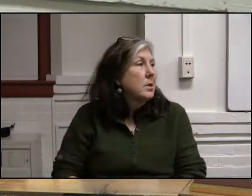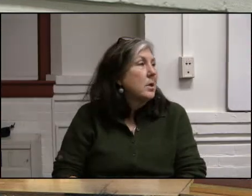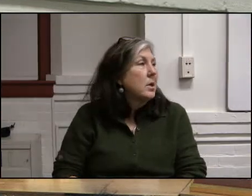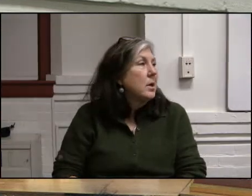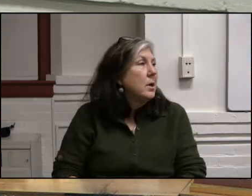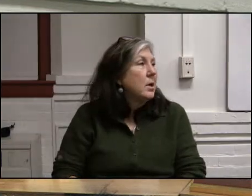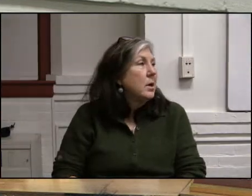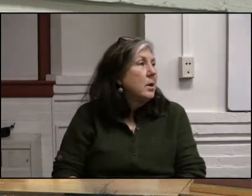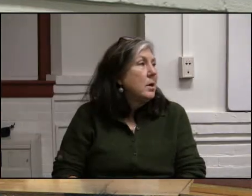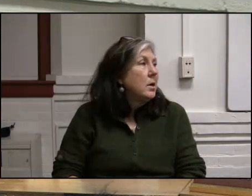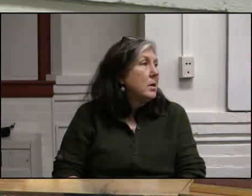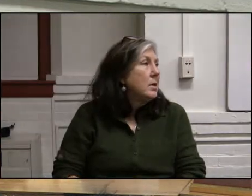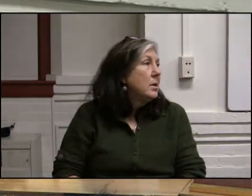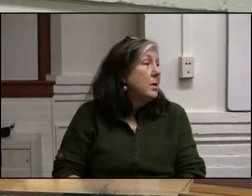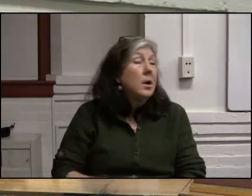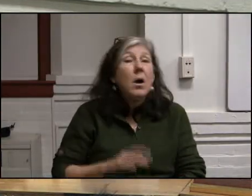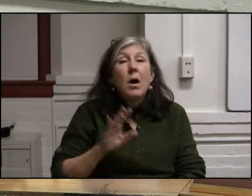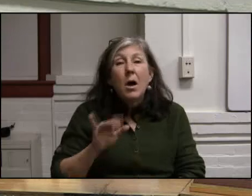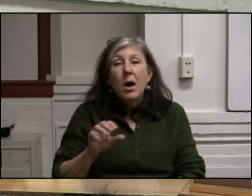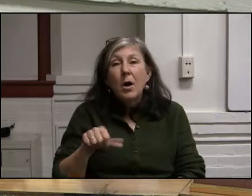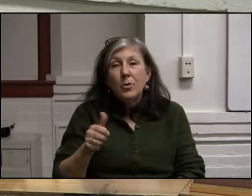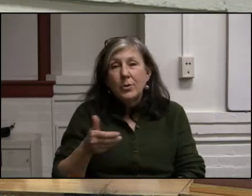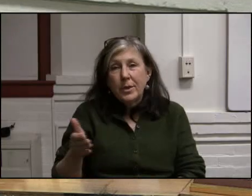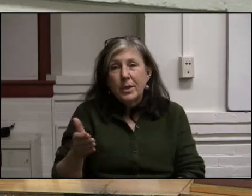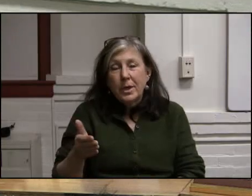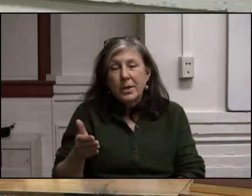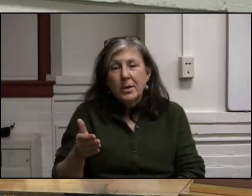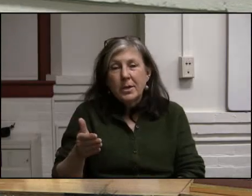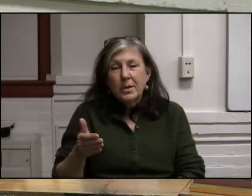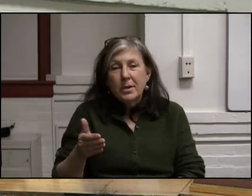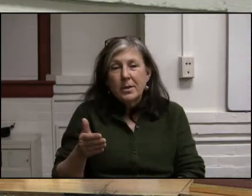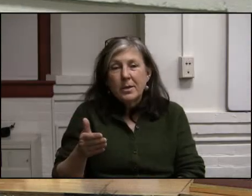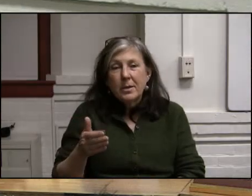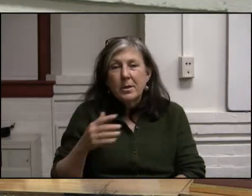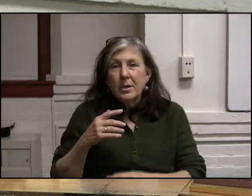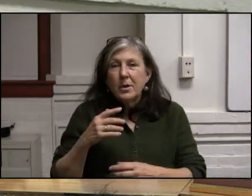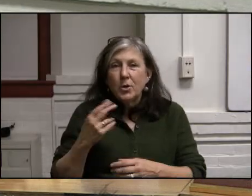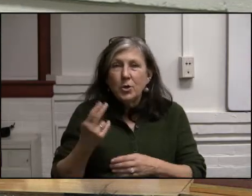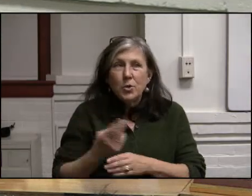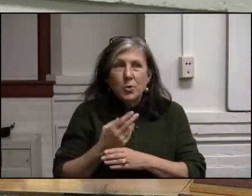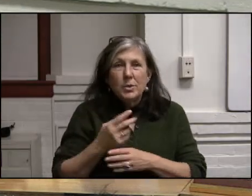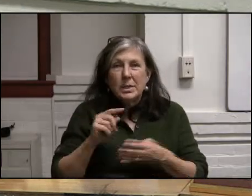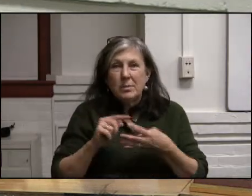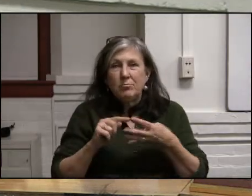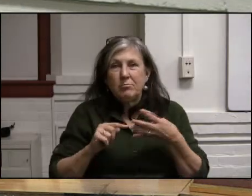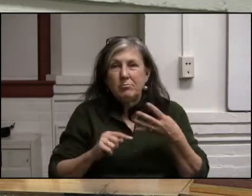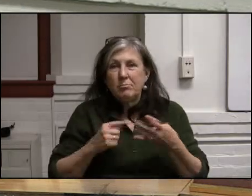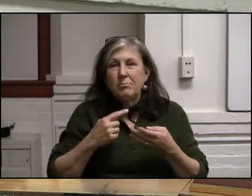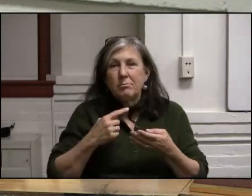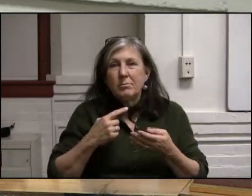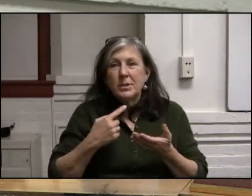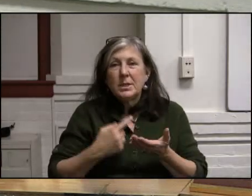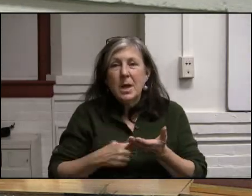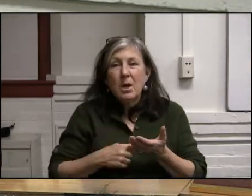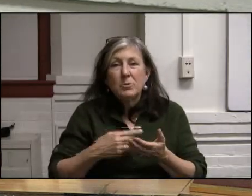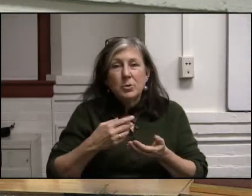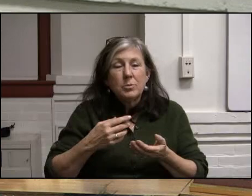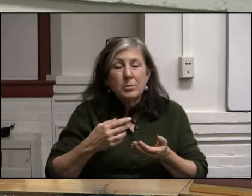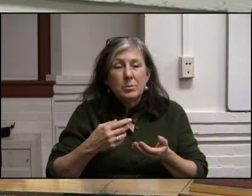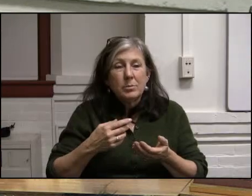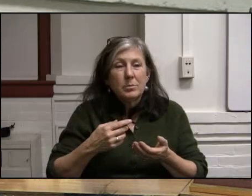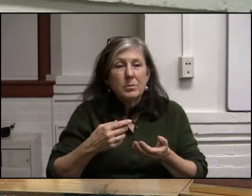if history is any indicator. The other thing is that as far as using all of these times and talking about these things, I think it's really